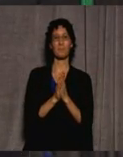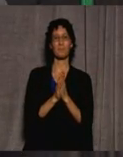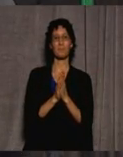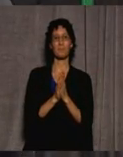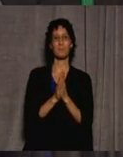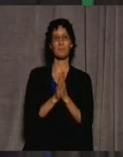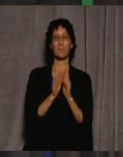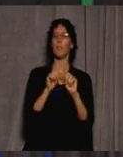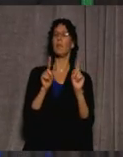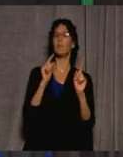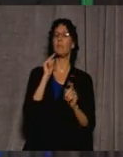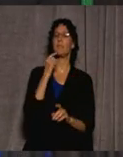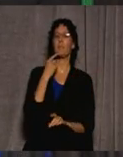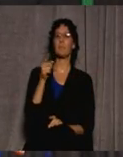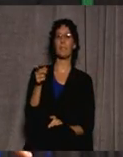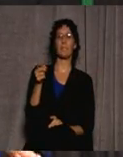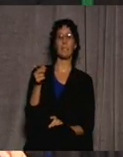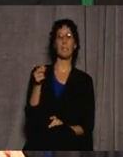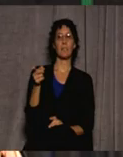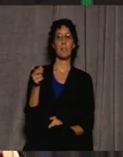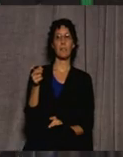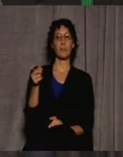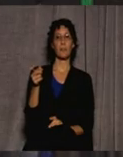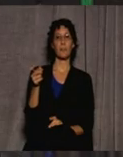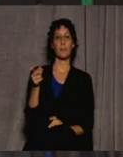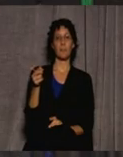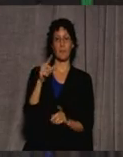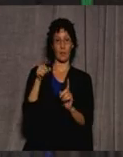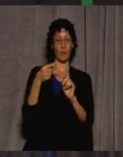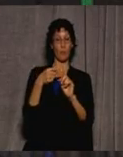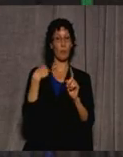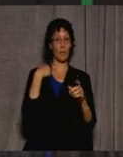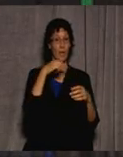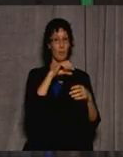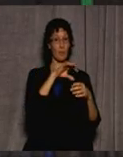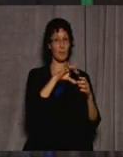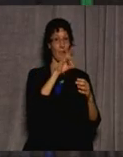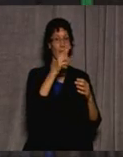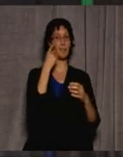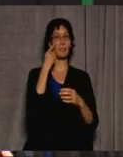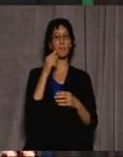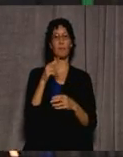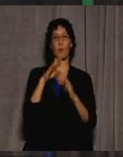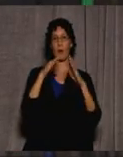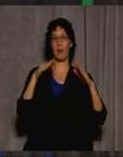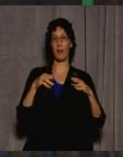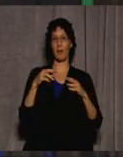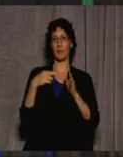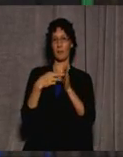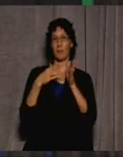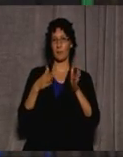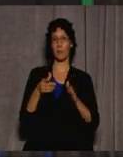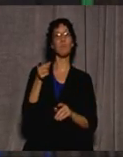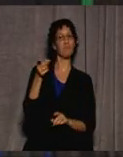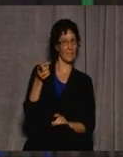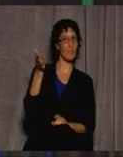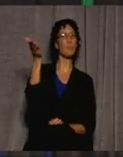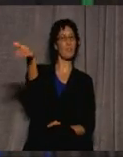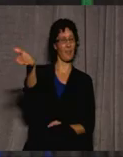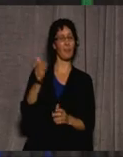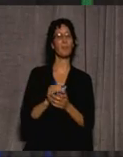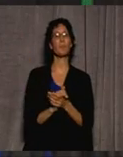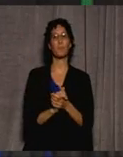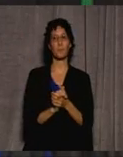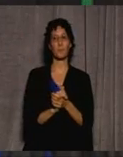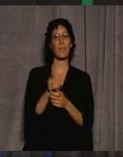But actually, seriously, he not only was he, when I got elected to the State House of Representatives, he was there. And